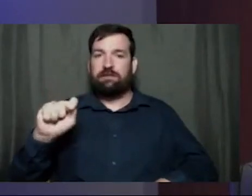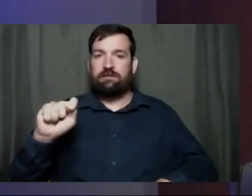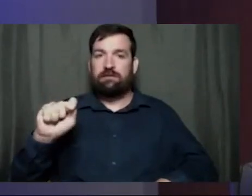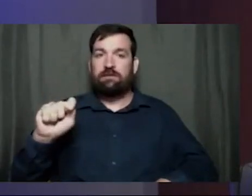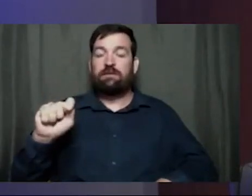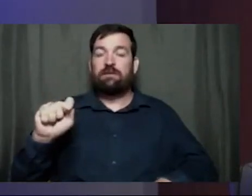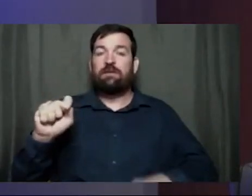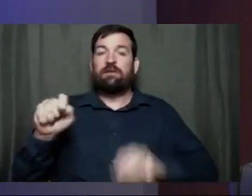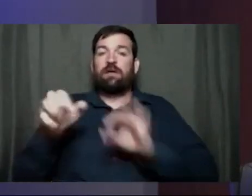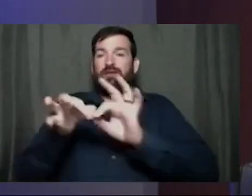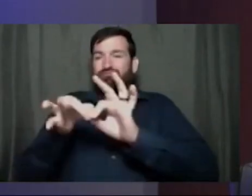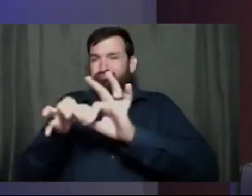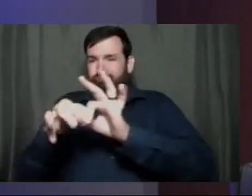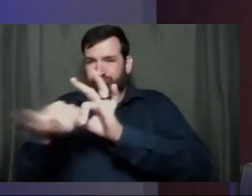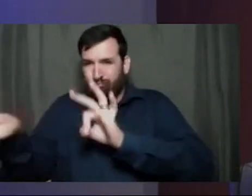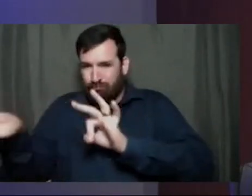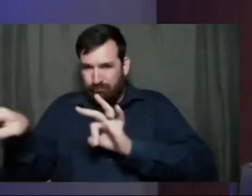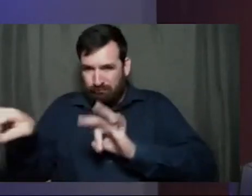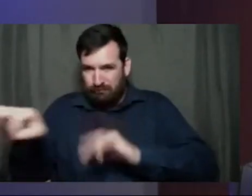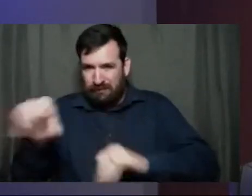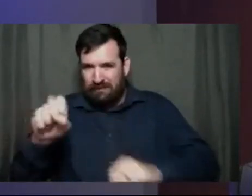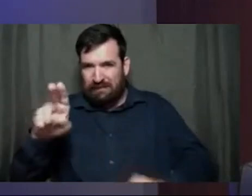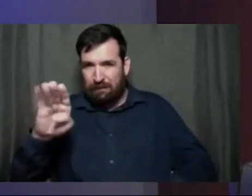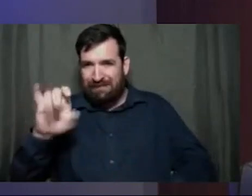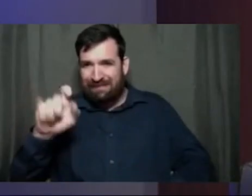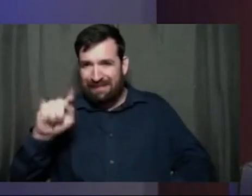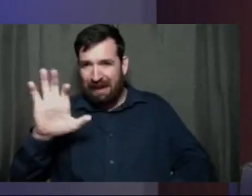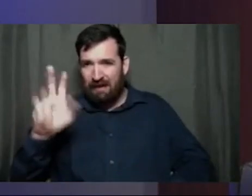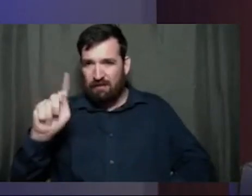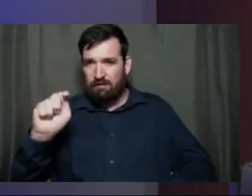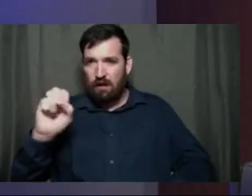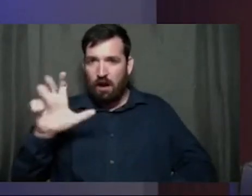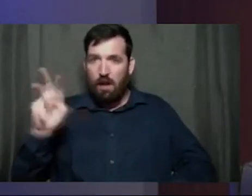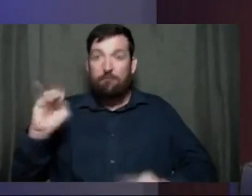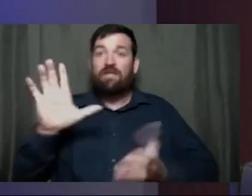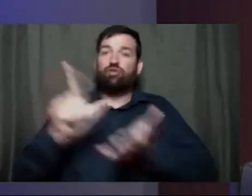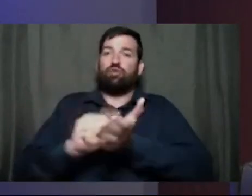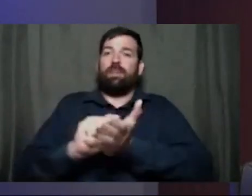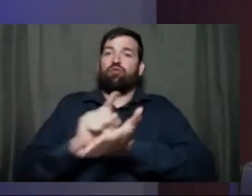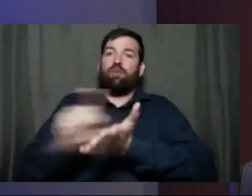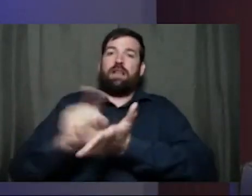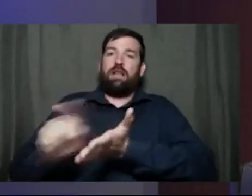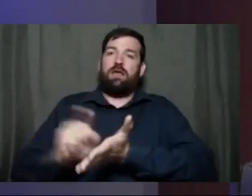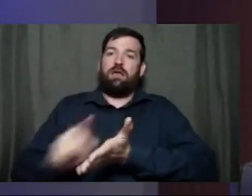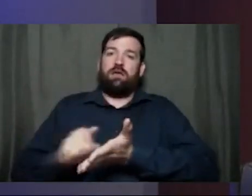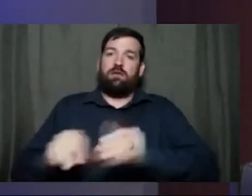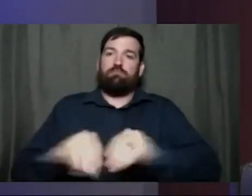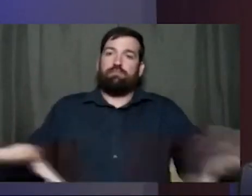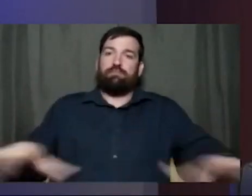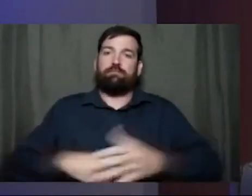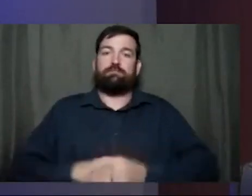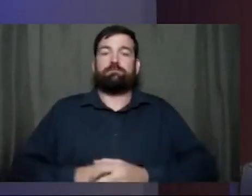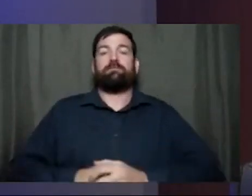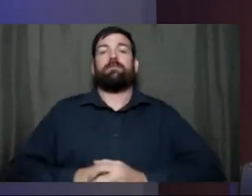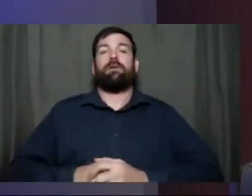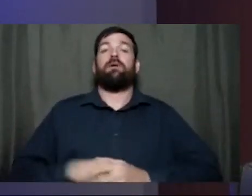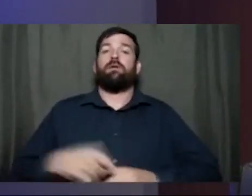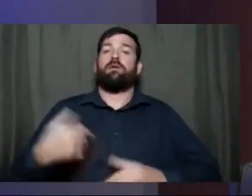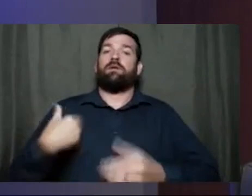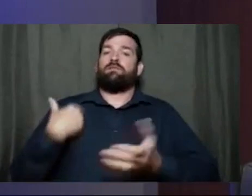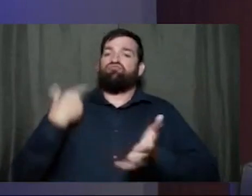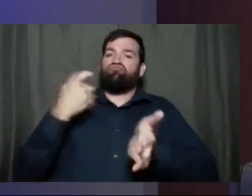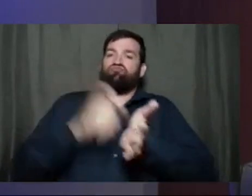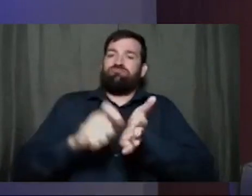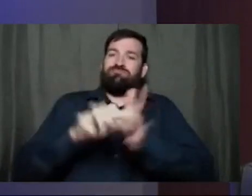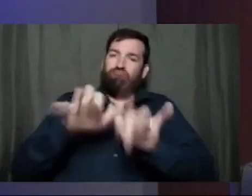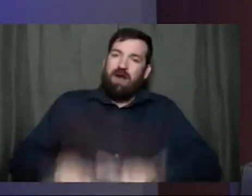amberschmidtkephd.substack.com. And what this is a newsletter that goes out weekly at this point. And I am writing about the different trends that